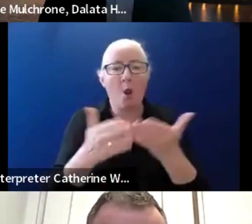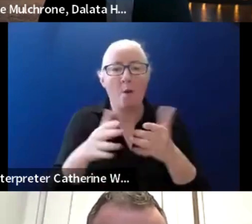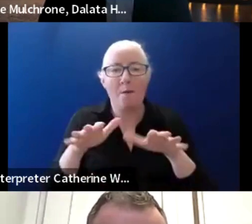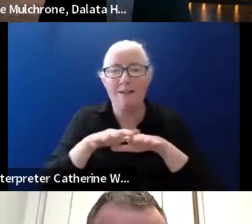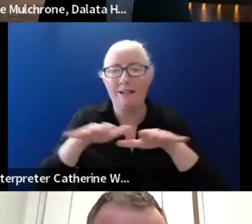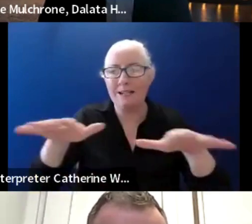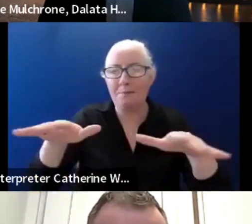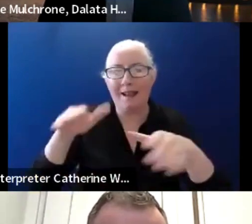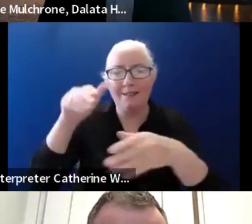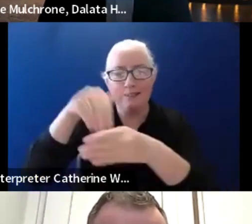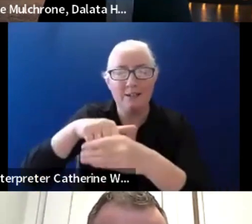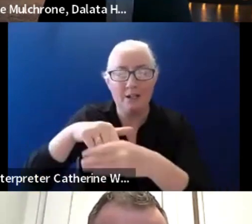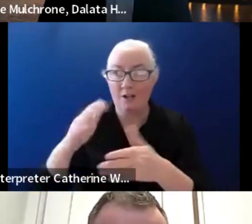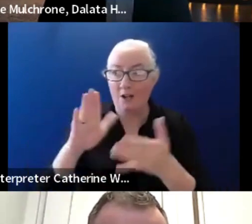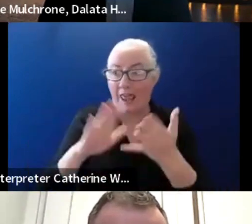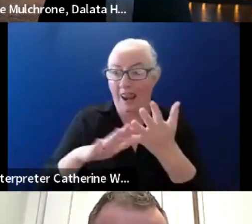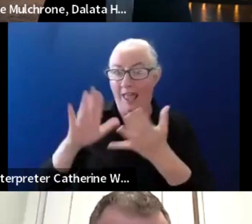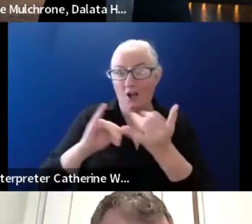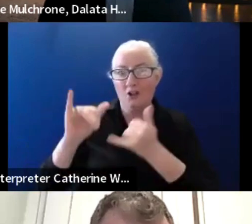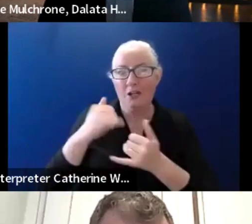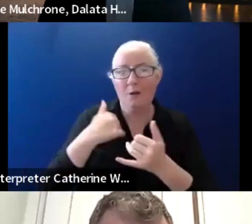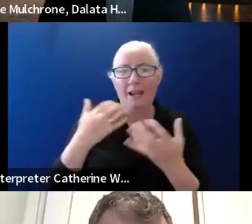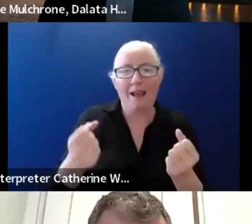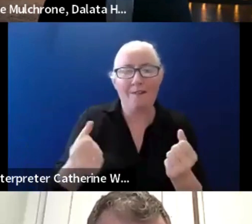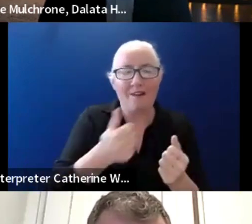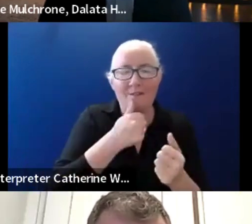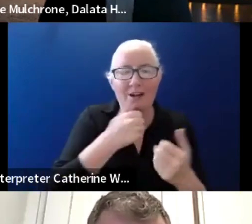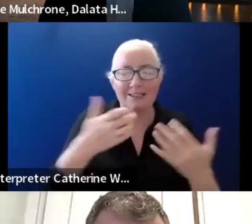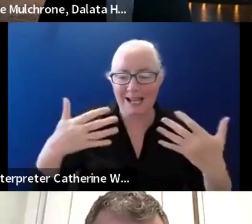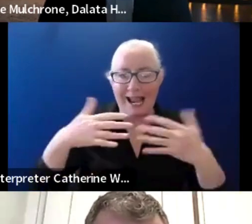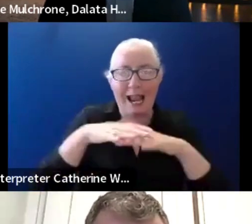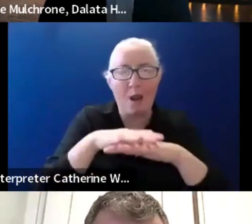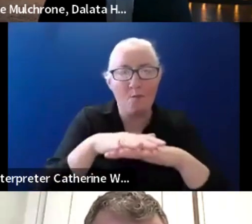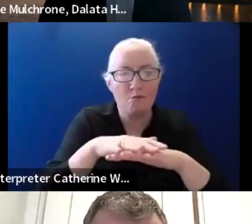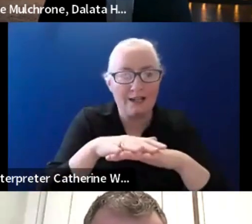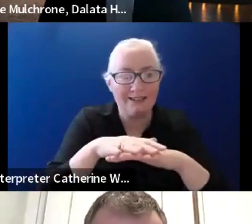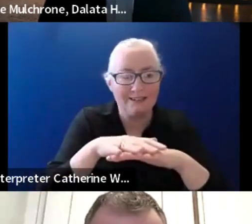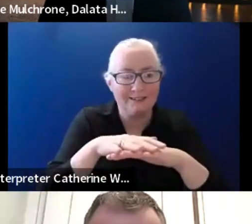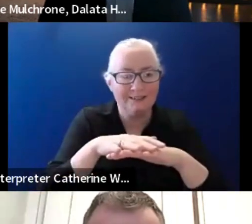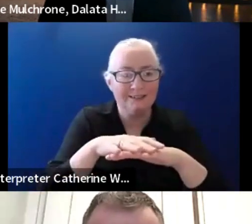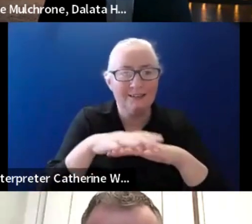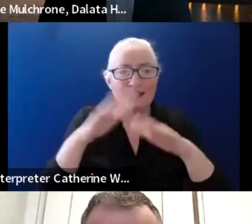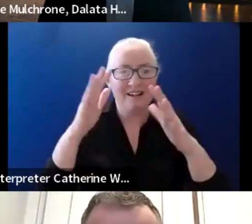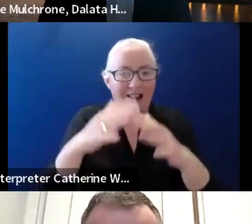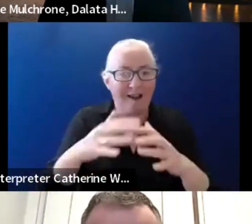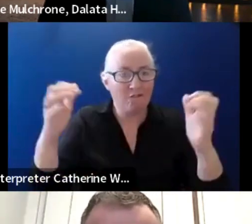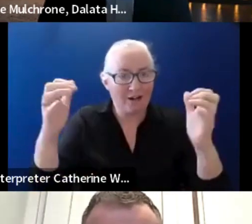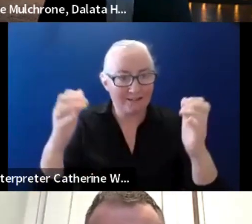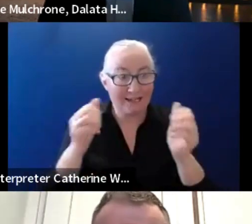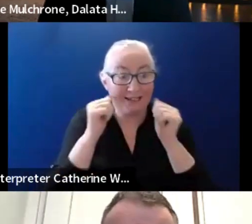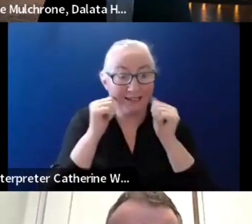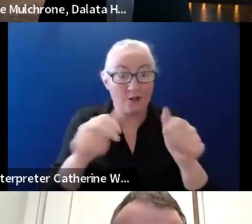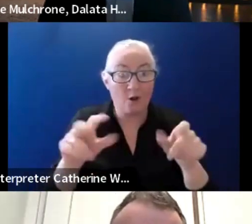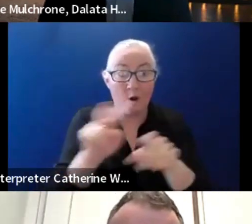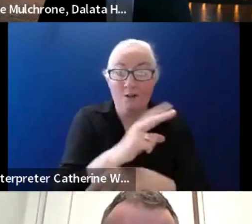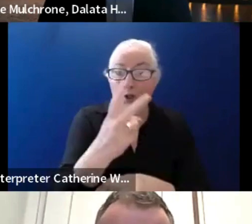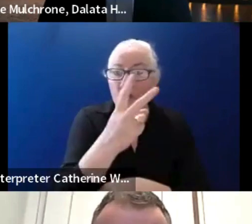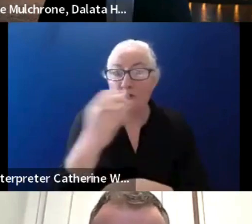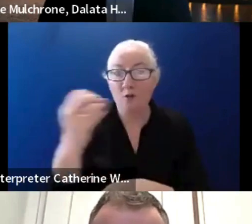Zurich. So last year, we held our first hybrid This Is Us, This Is Me conference, which was attended by over 200